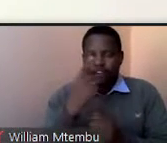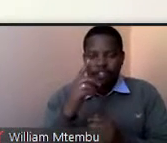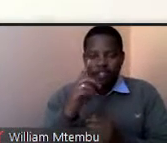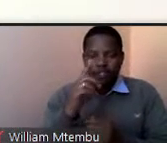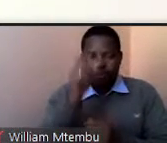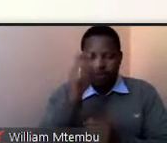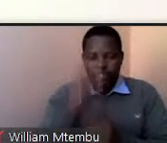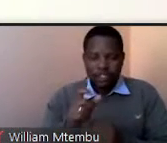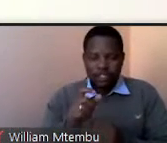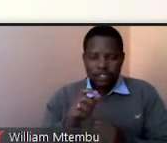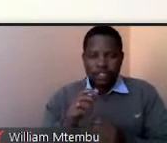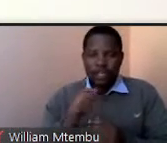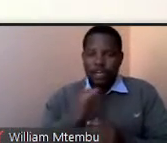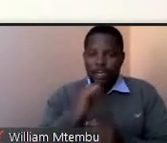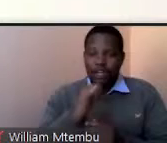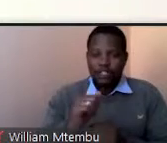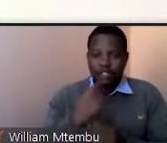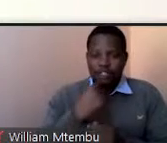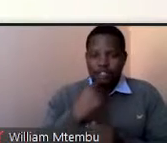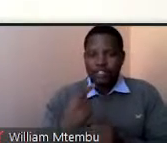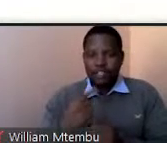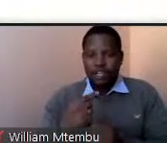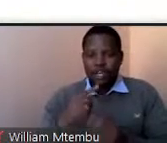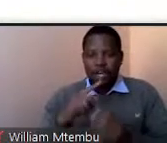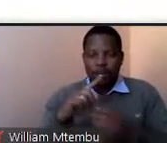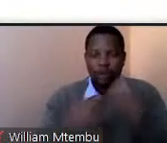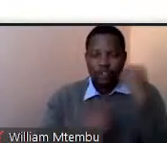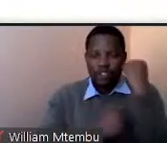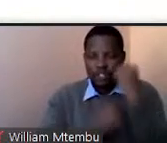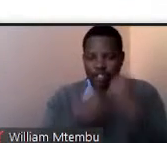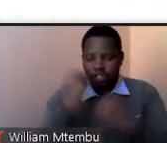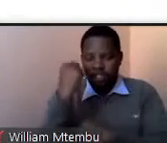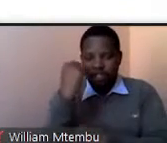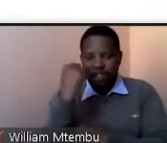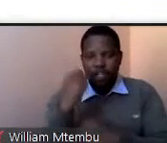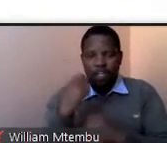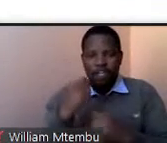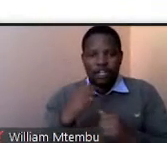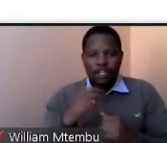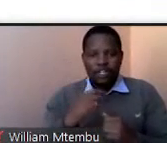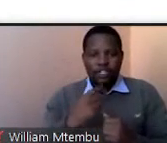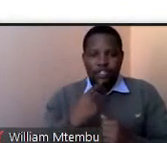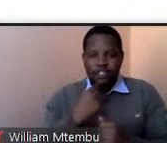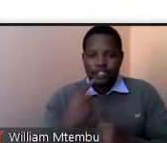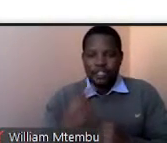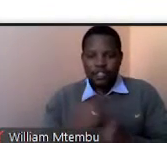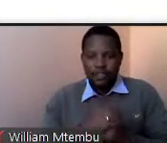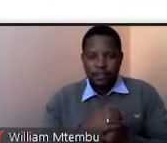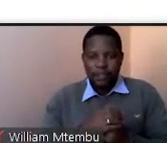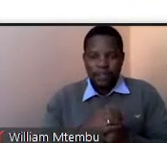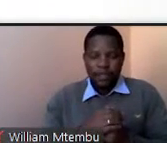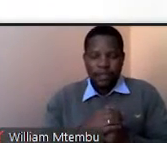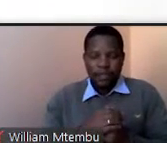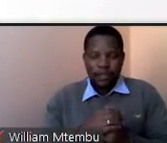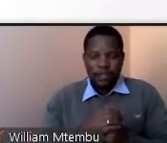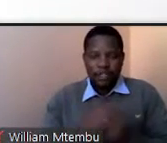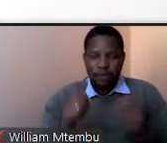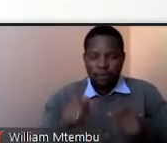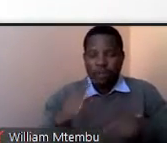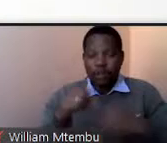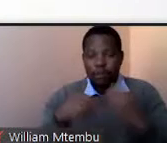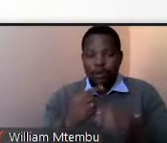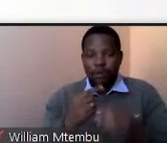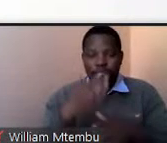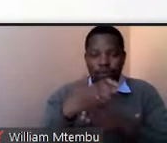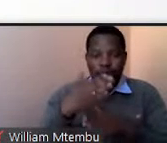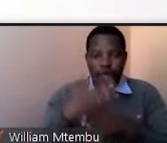bite was on the structural context, the opportunities of employment,